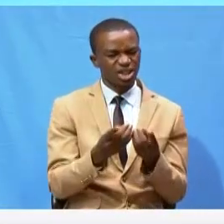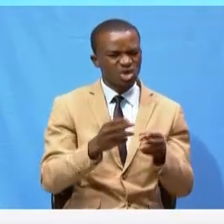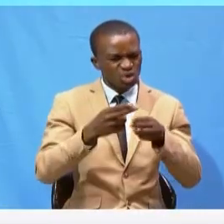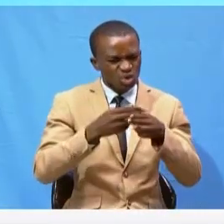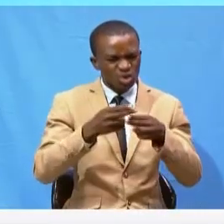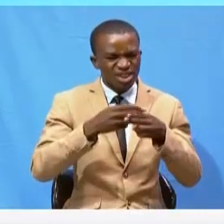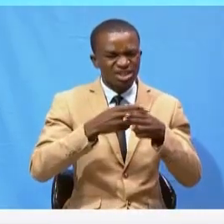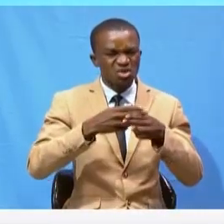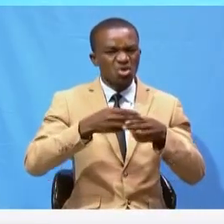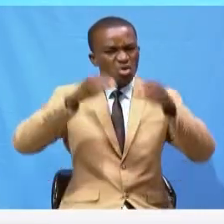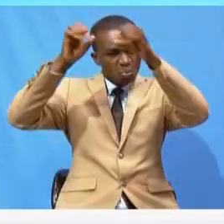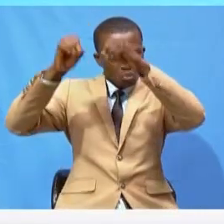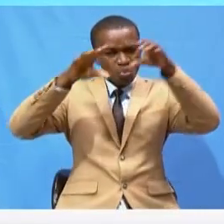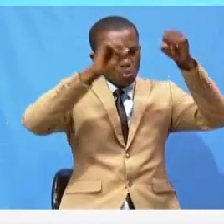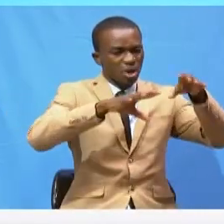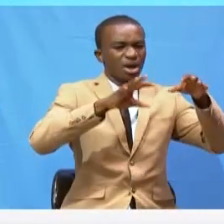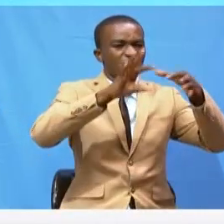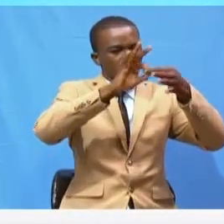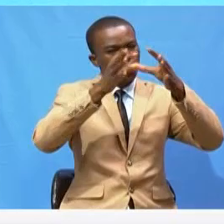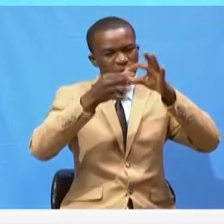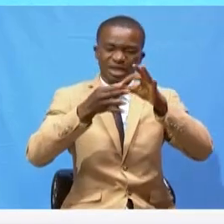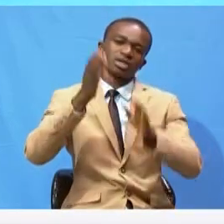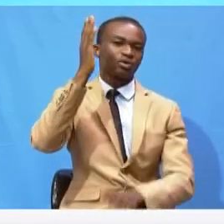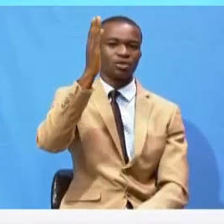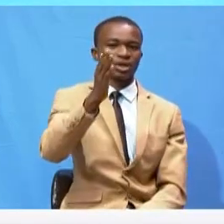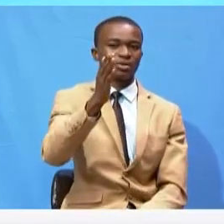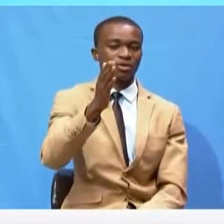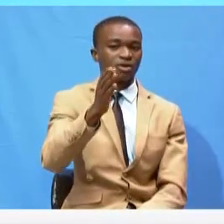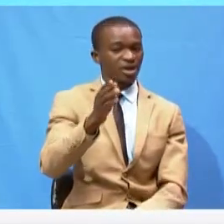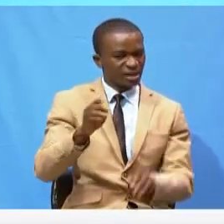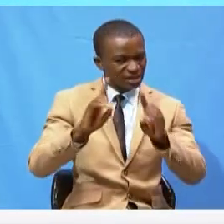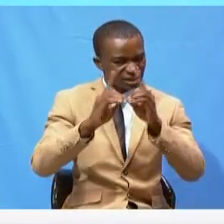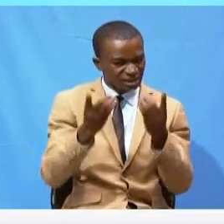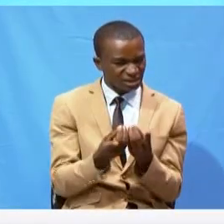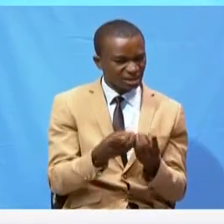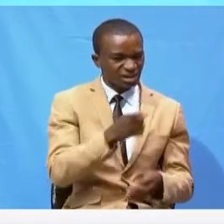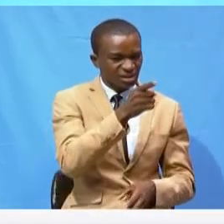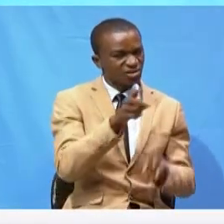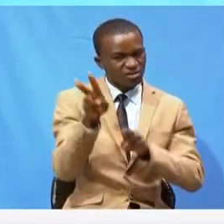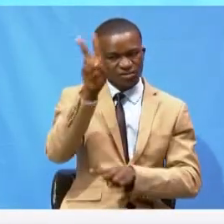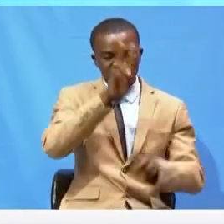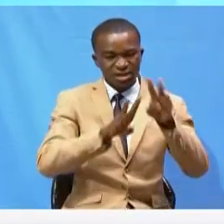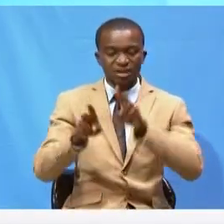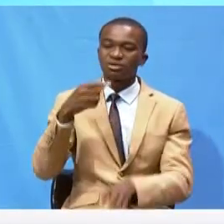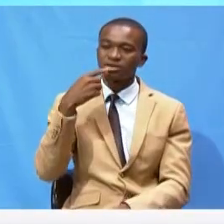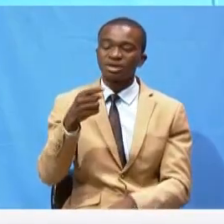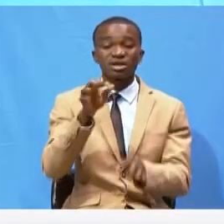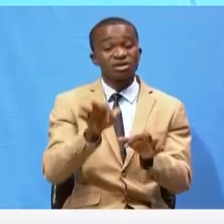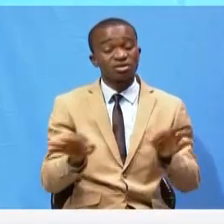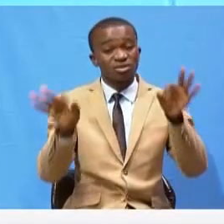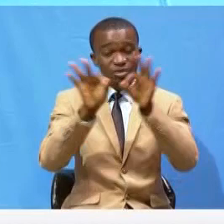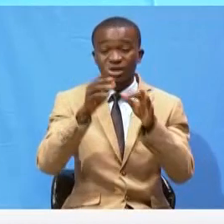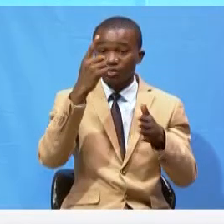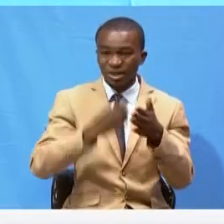he visited selected beneficiaries in the district, Colonel Katambi says it is important that grant